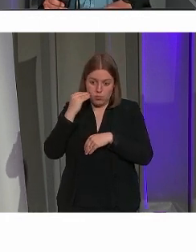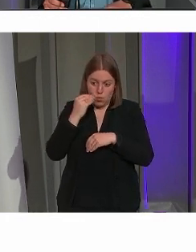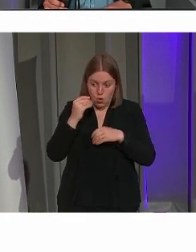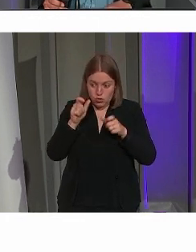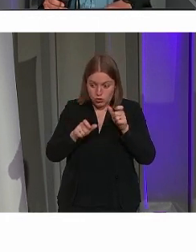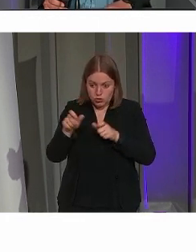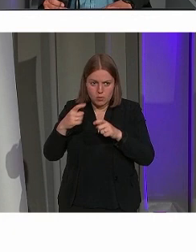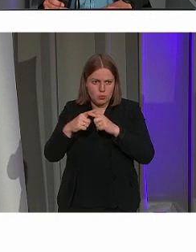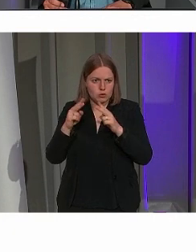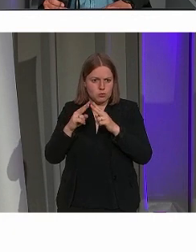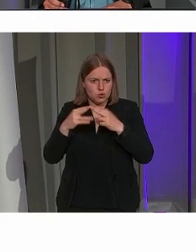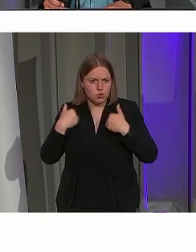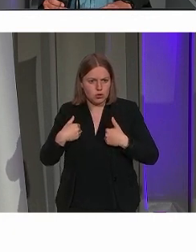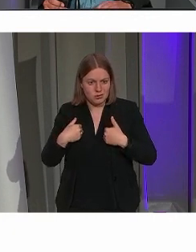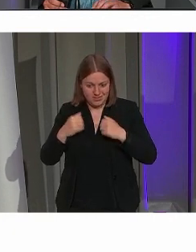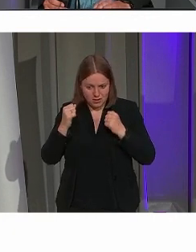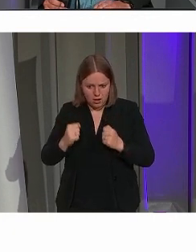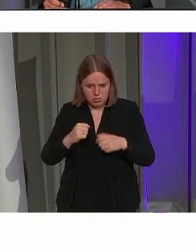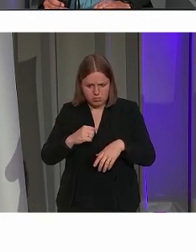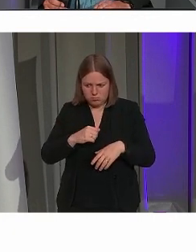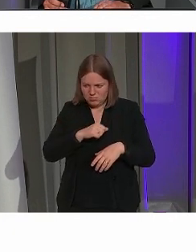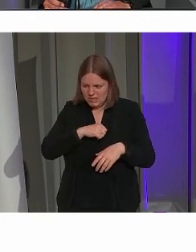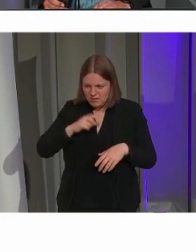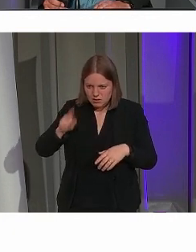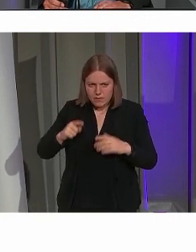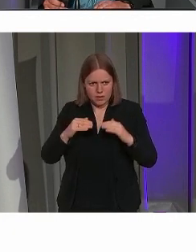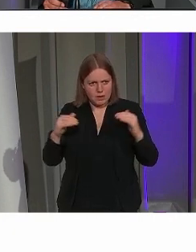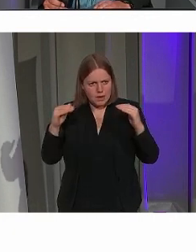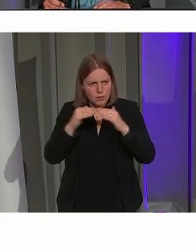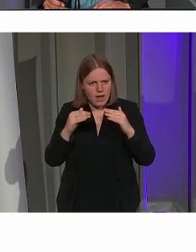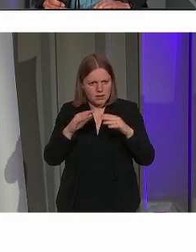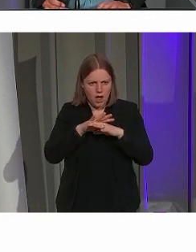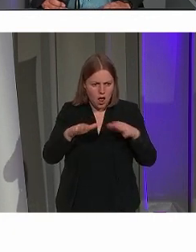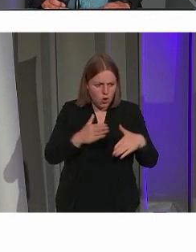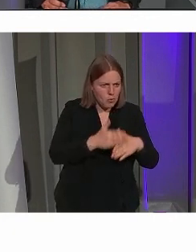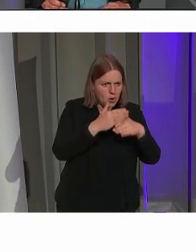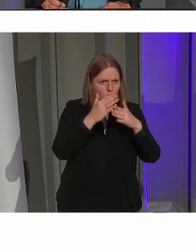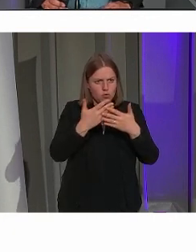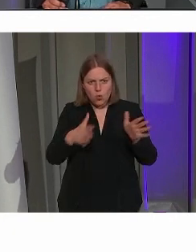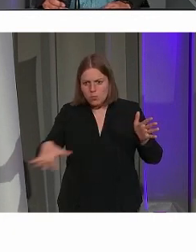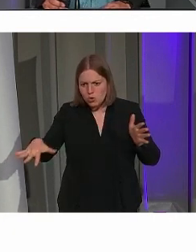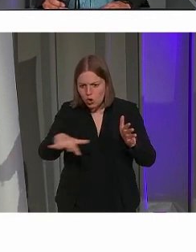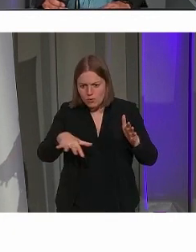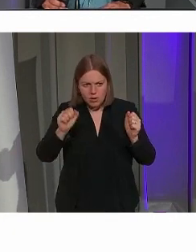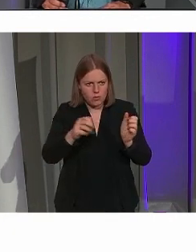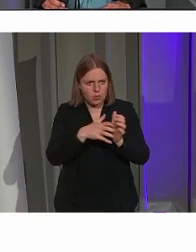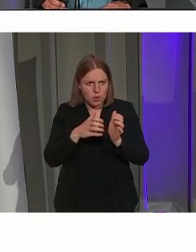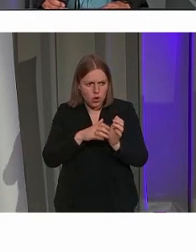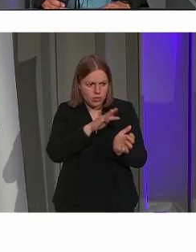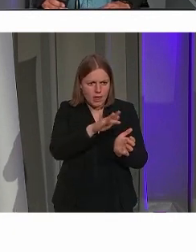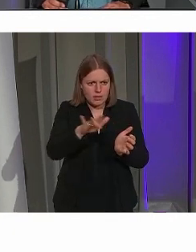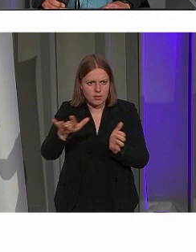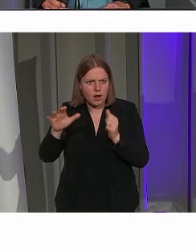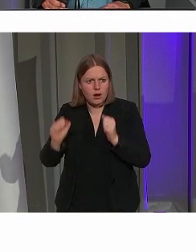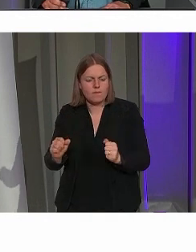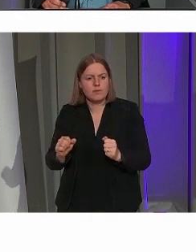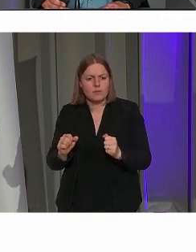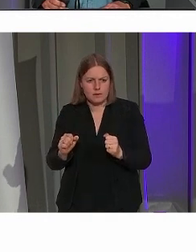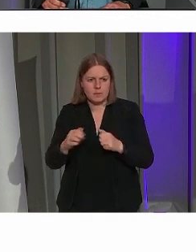for example. Residents and visitors should be able to use all facilities, buildings, open spaces and